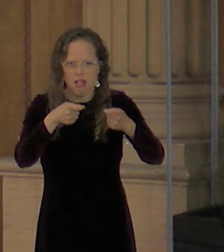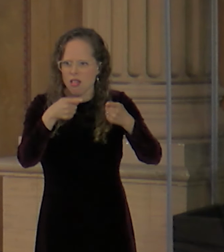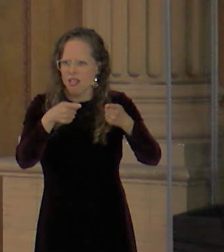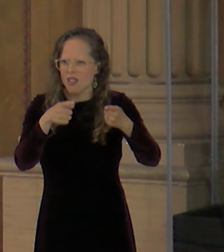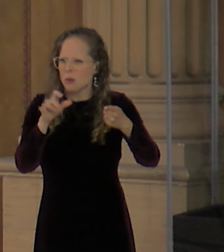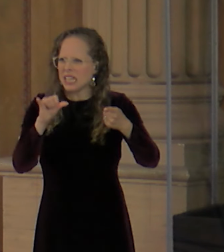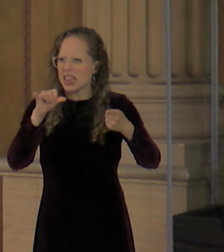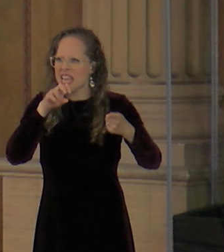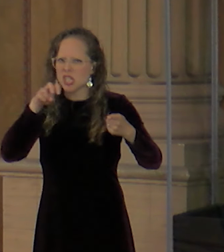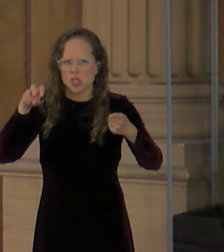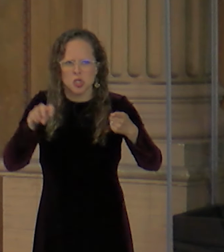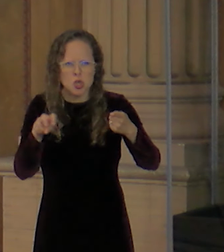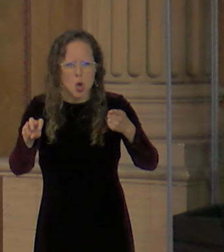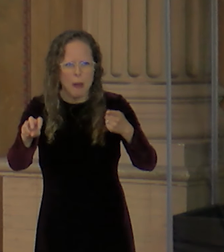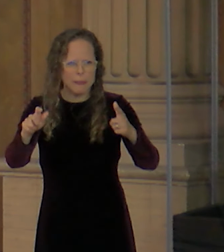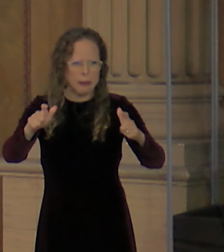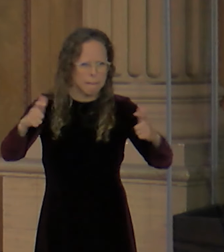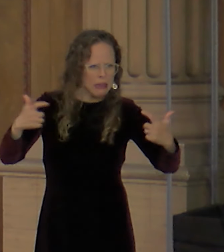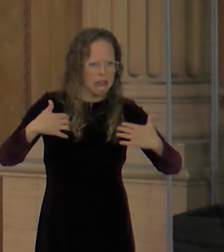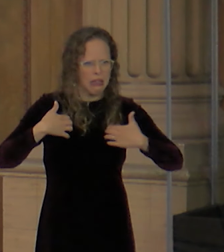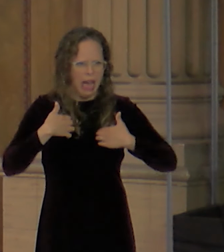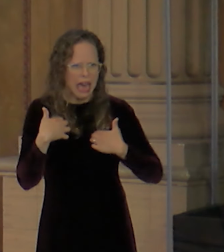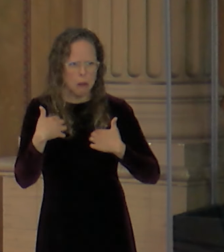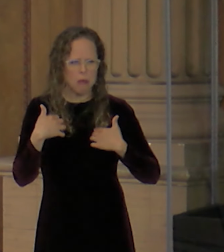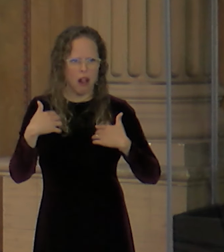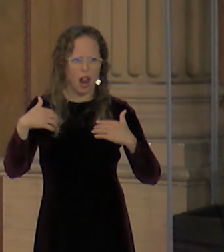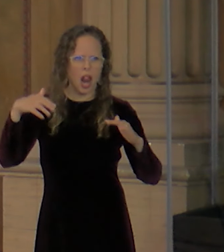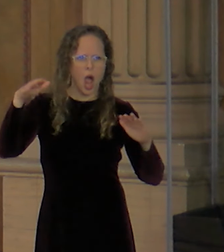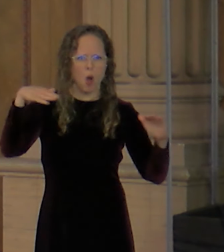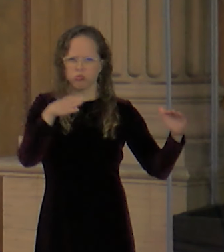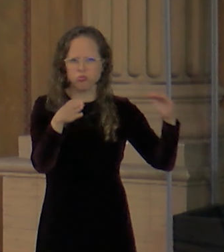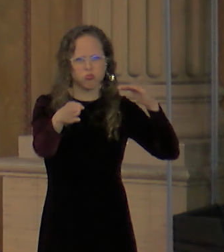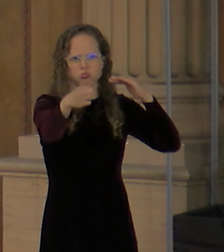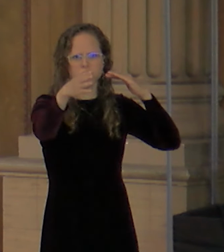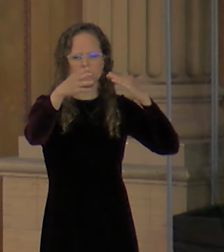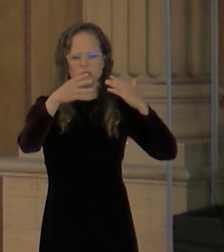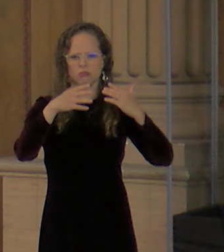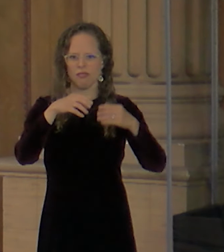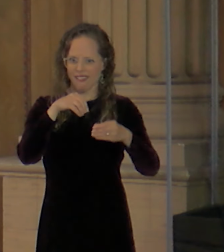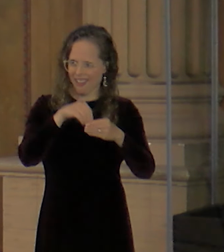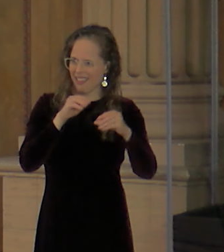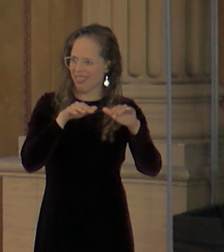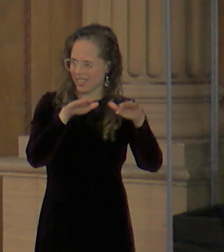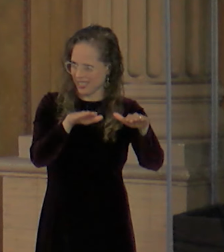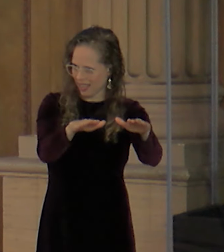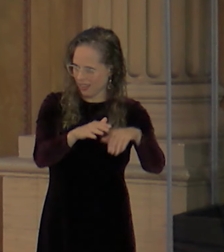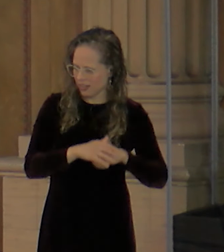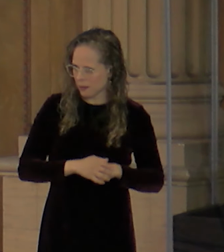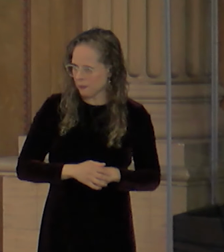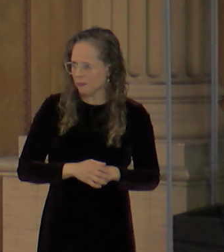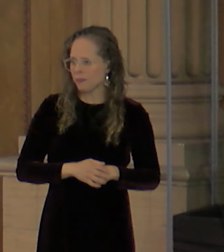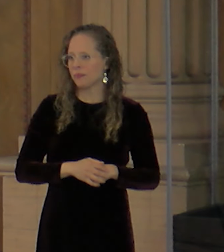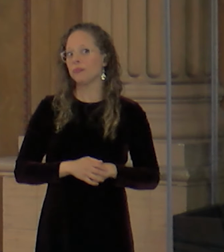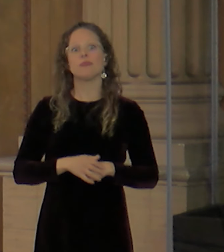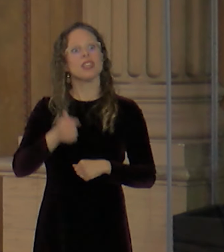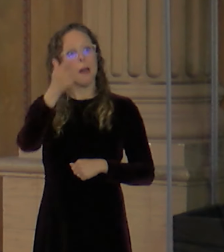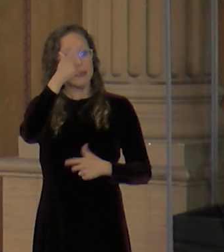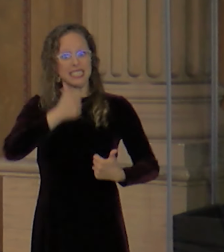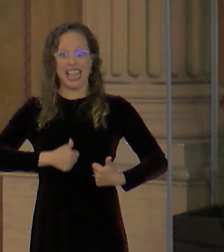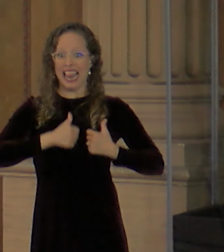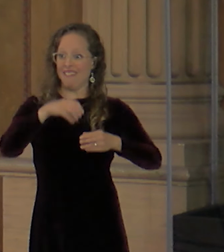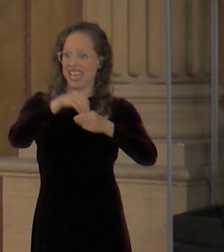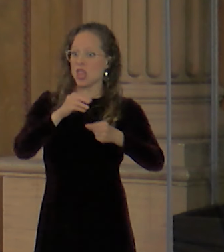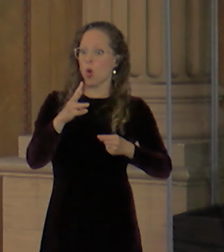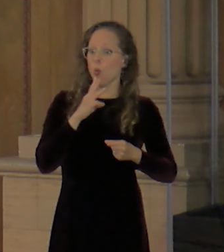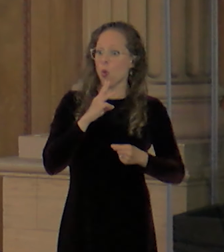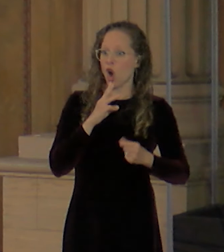super creature within the chaotic, untamable sea. And because Leviathan lived in the water, it was even more